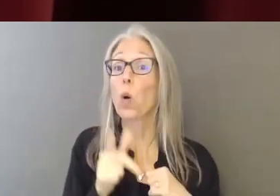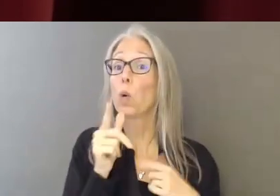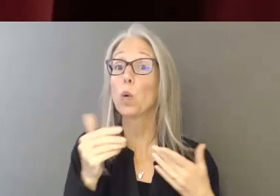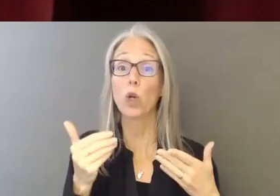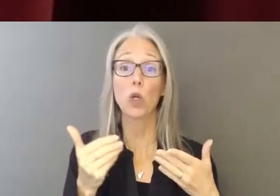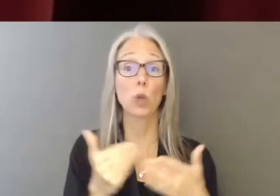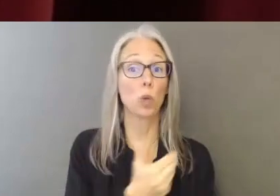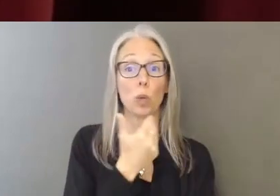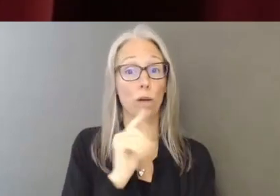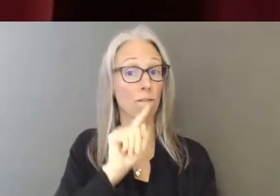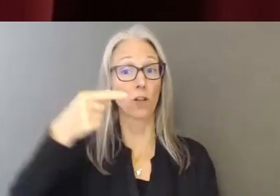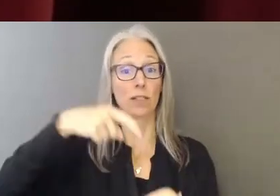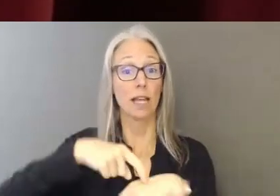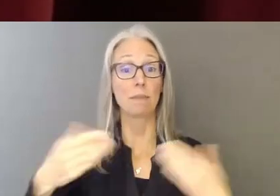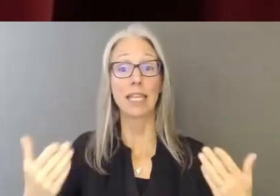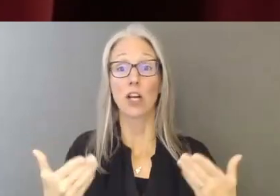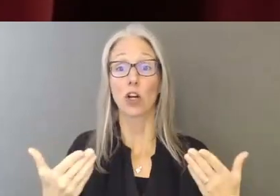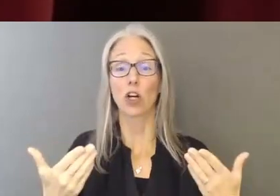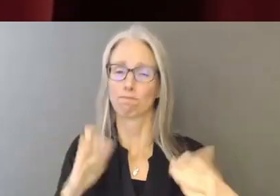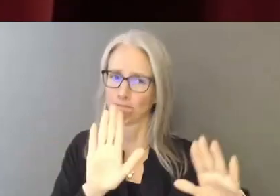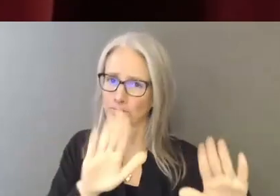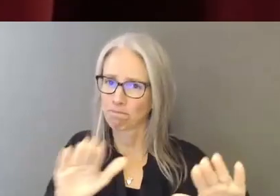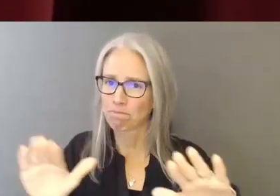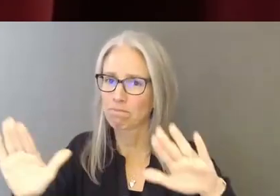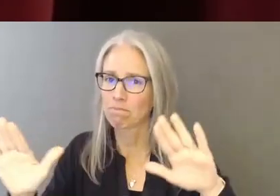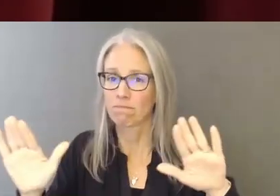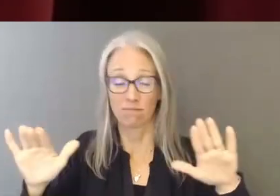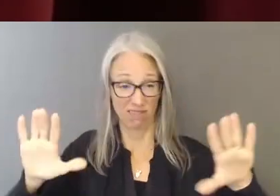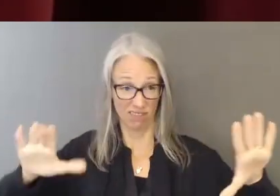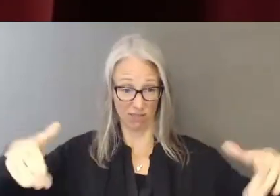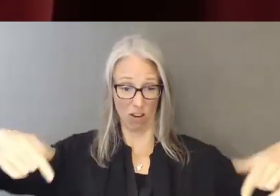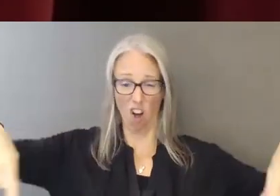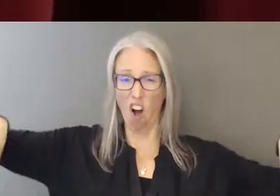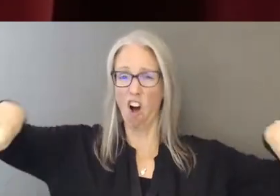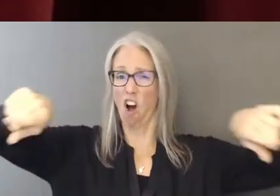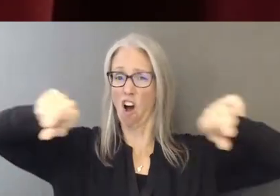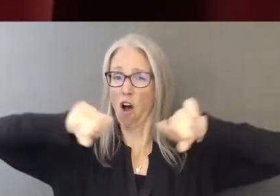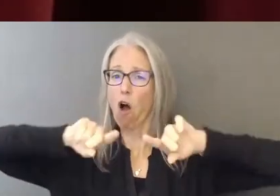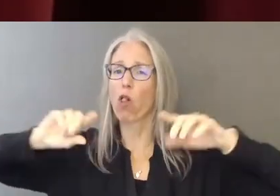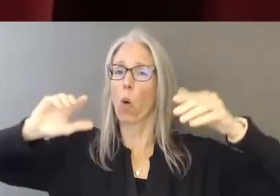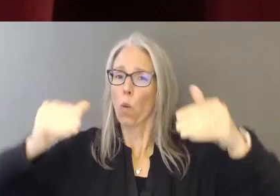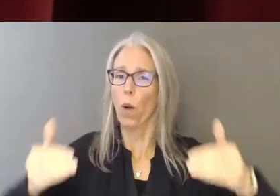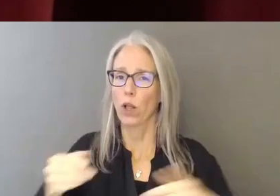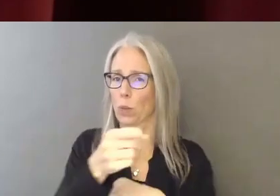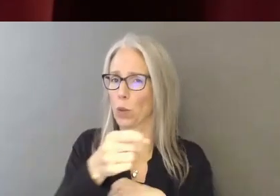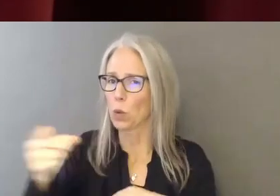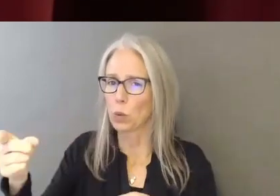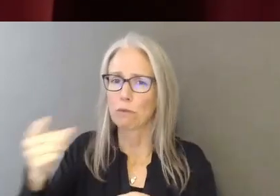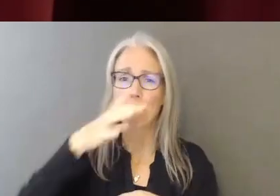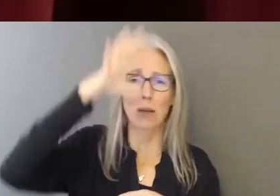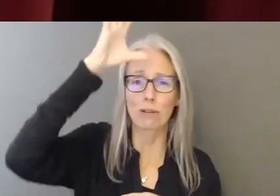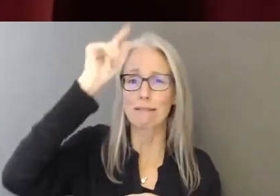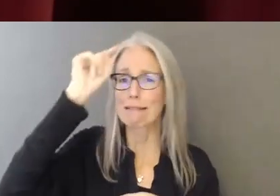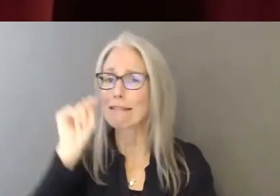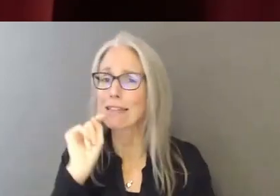everyone in this room, parents, teens, researchers, and clinicians, we welcome you and are thrilled